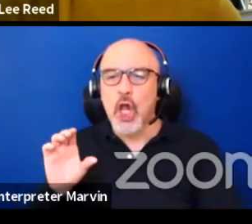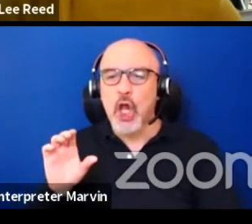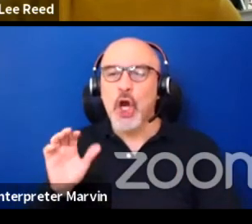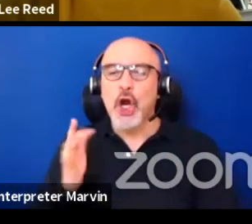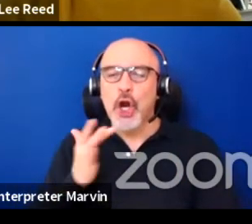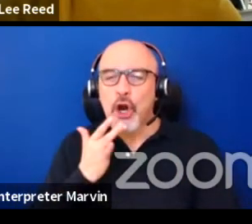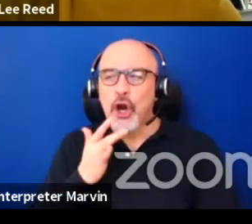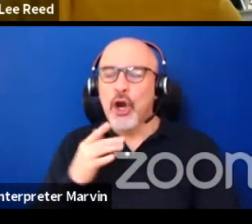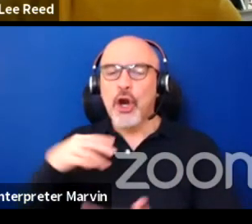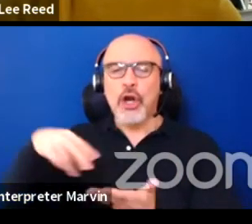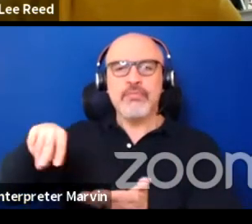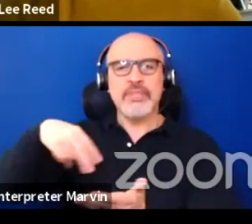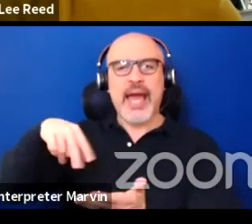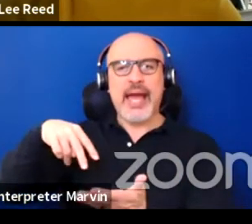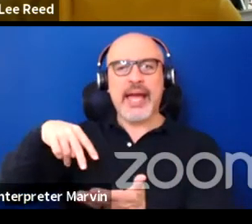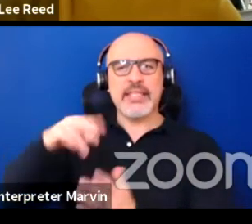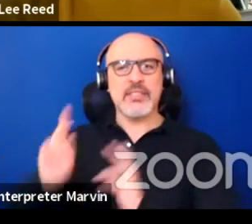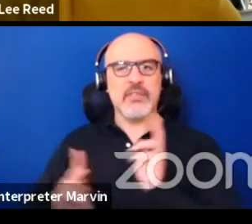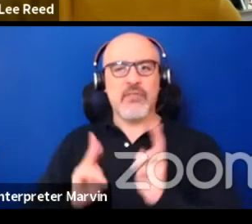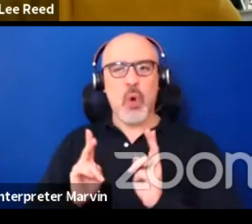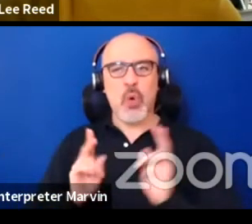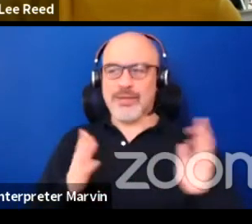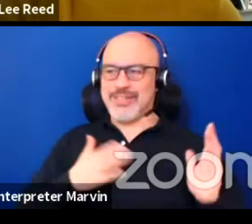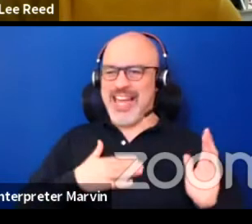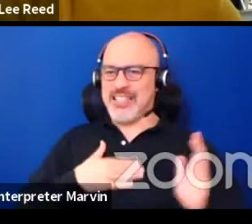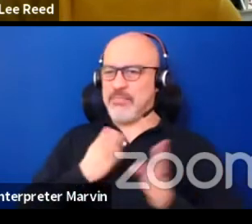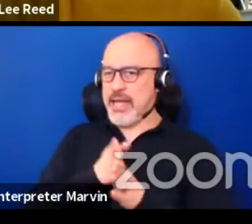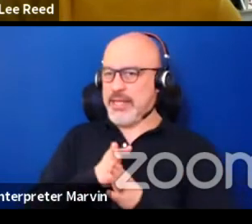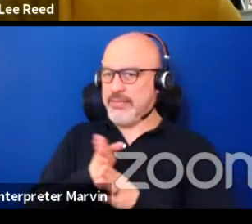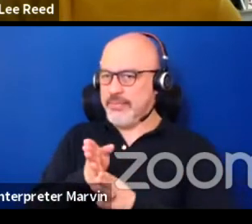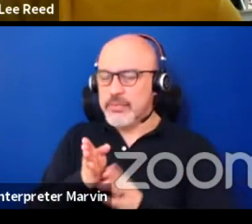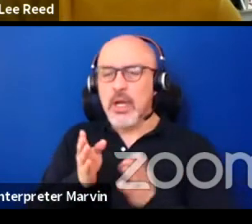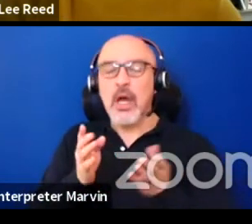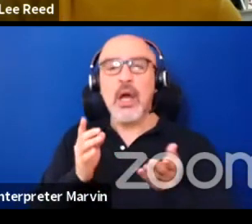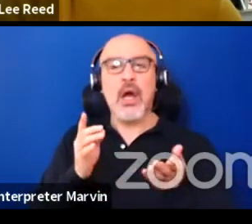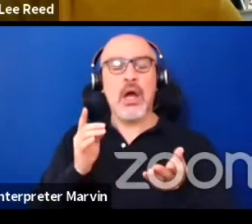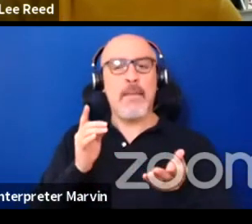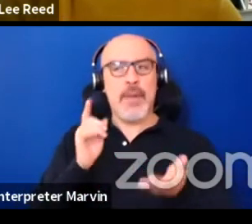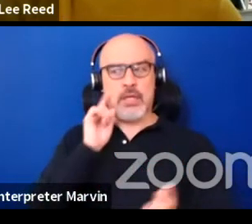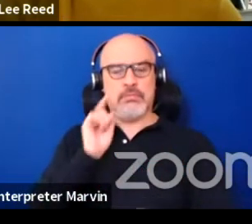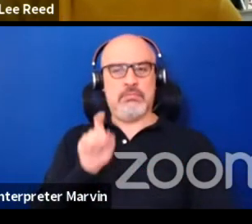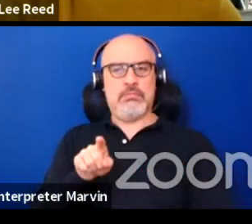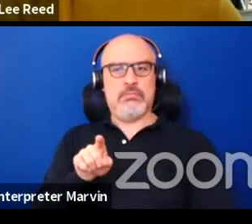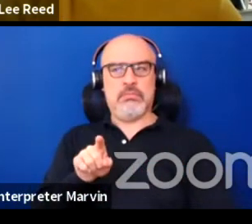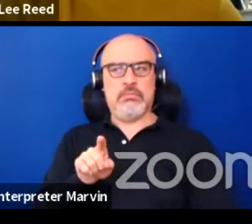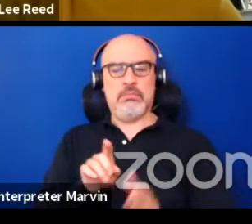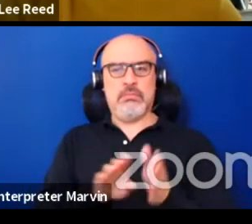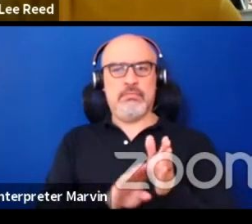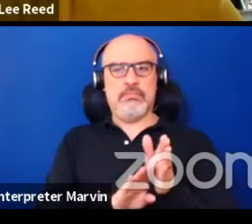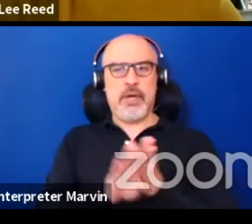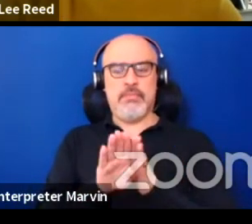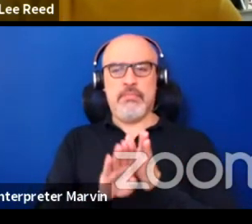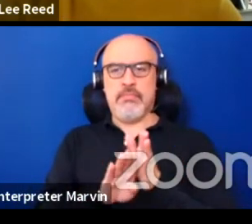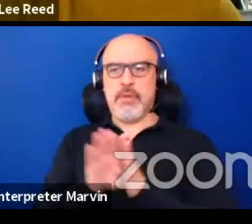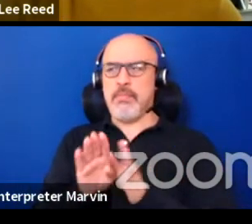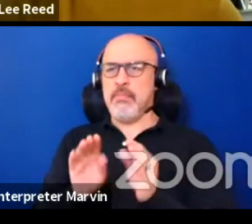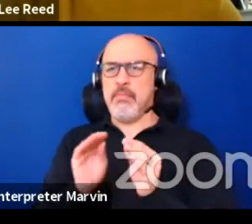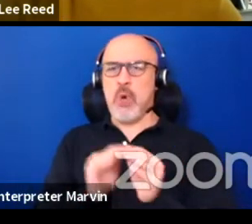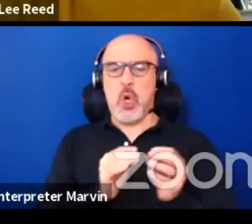dance folk, because that's where I work primarily. But I think also seeing more Black people in